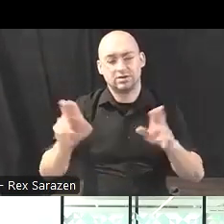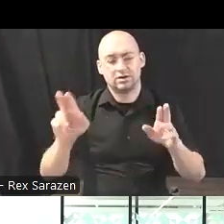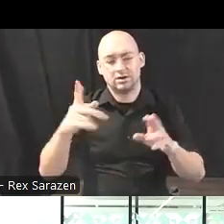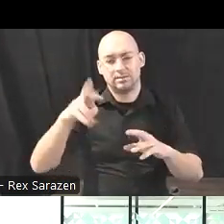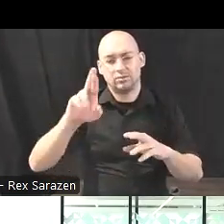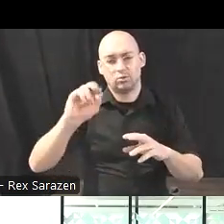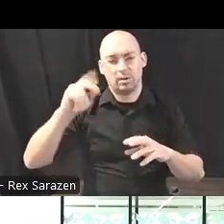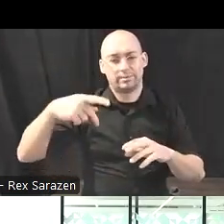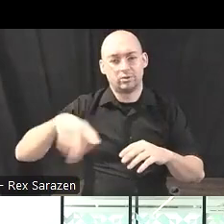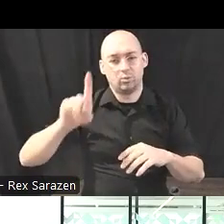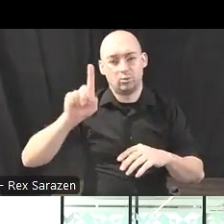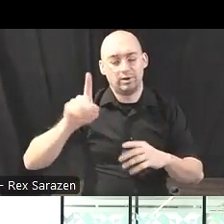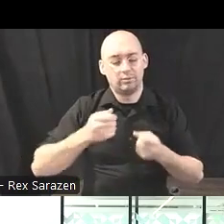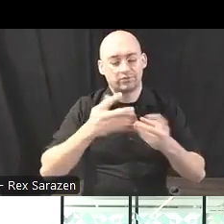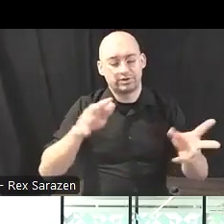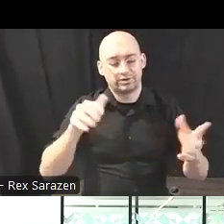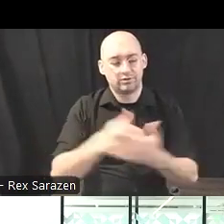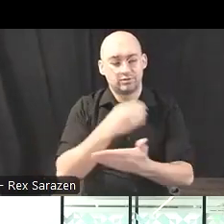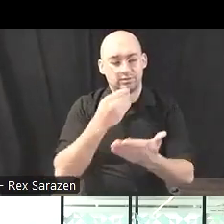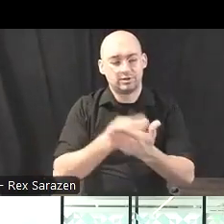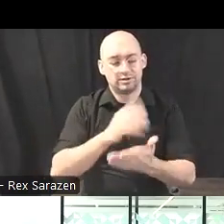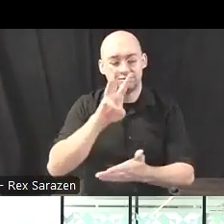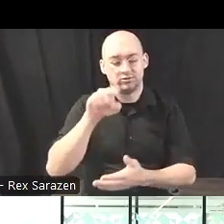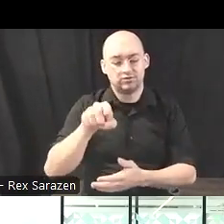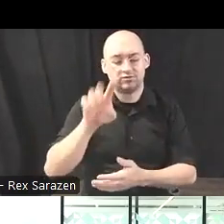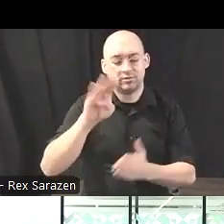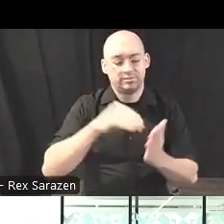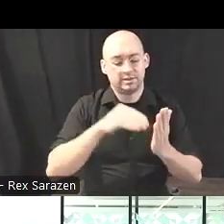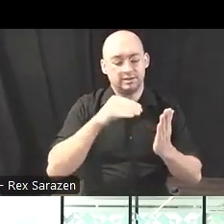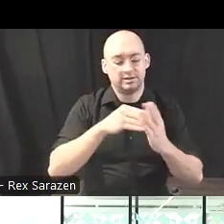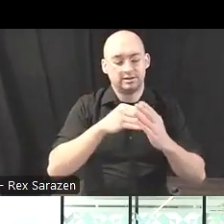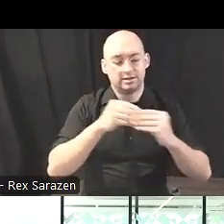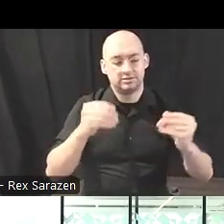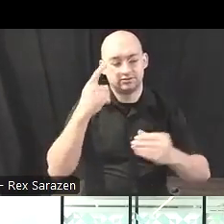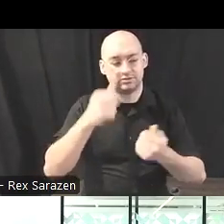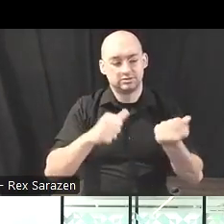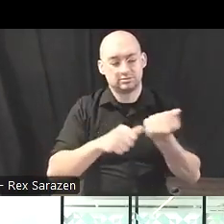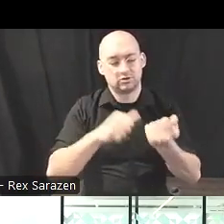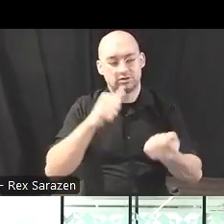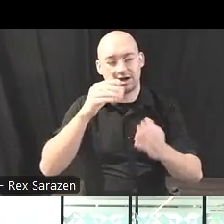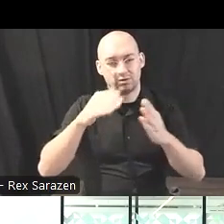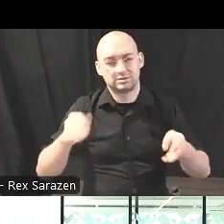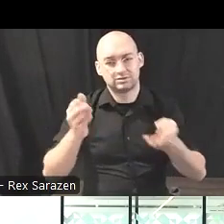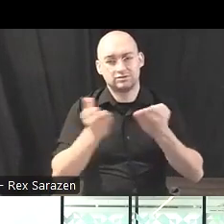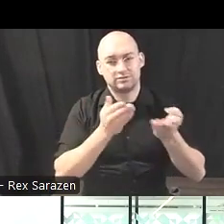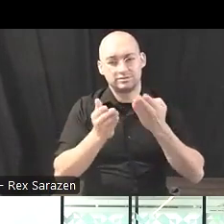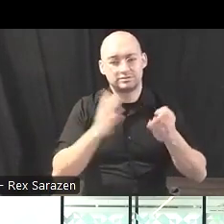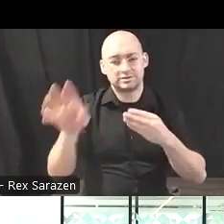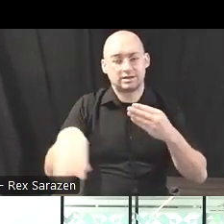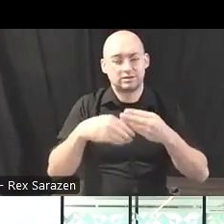provides new money, $6.4 billion for supportive housing and services, as well as opportunities that we'll